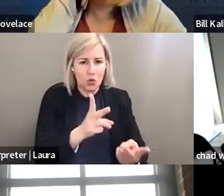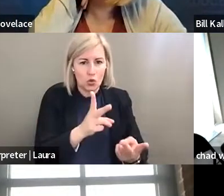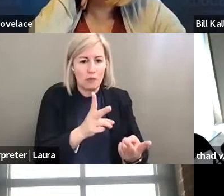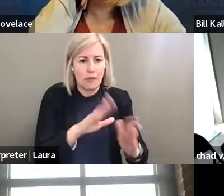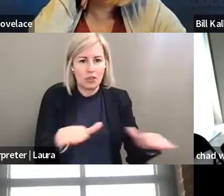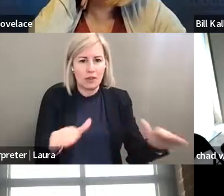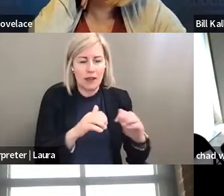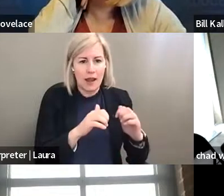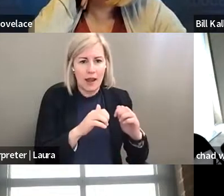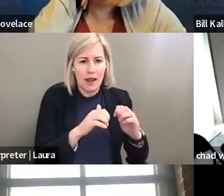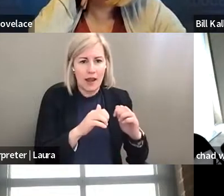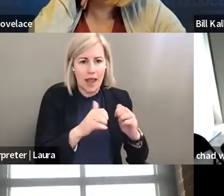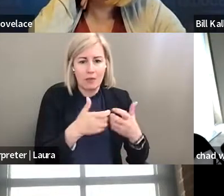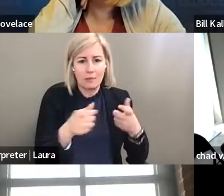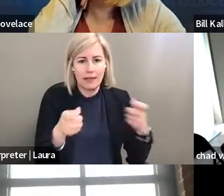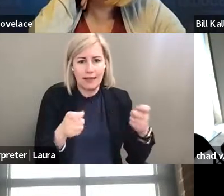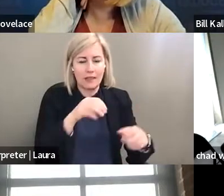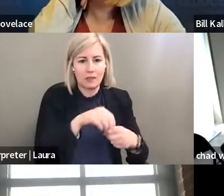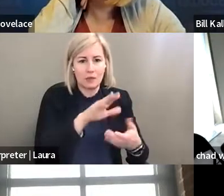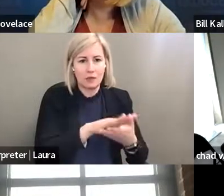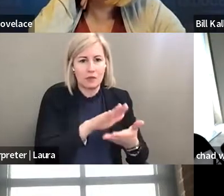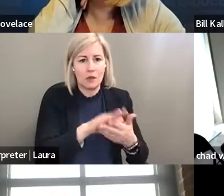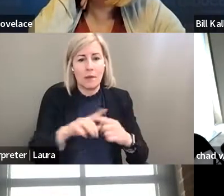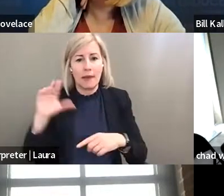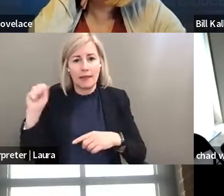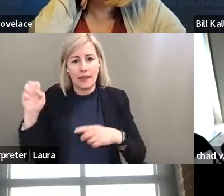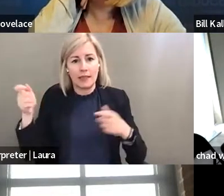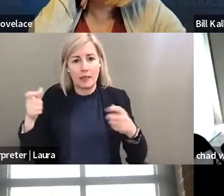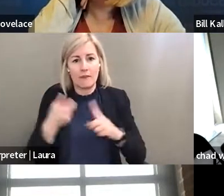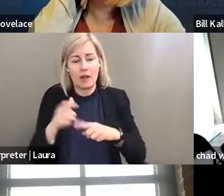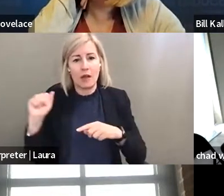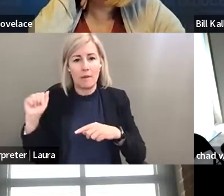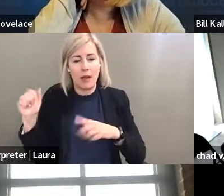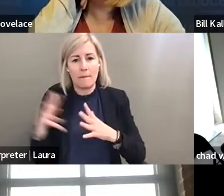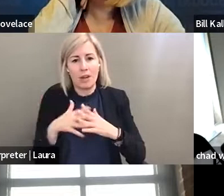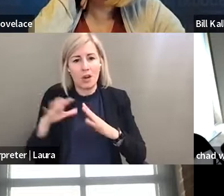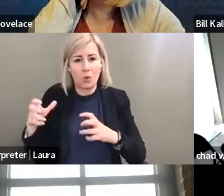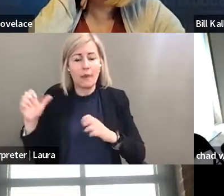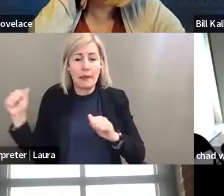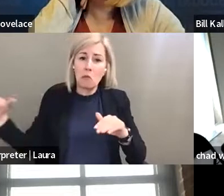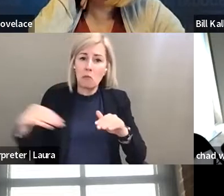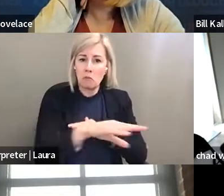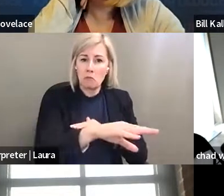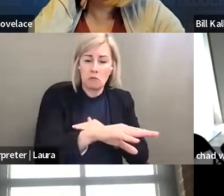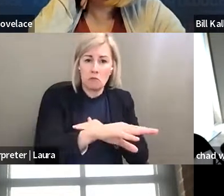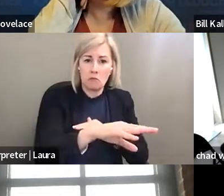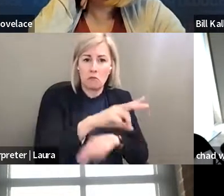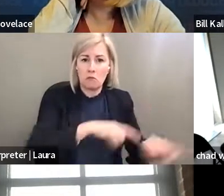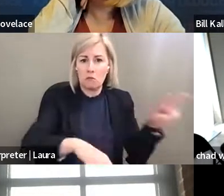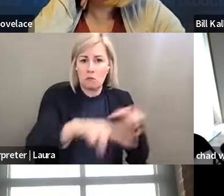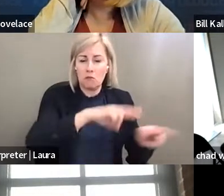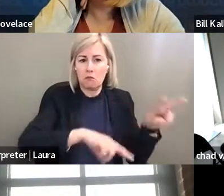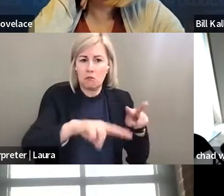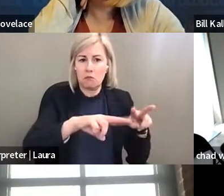he's being, handled in the school. But my case manager for a Merit group, she could go in and she could go ahead